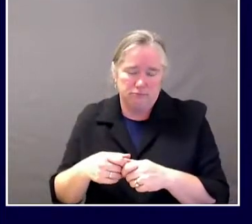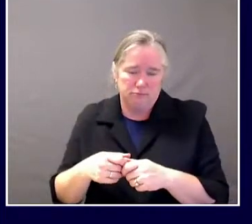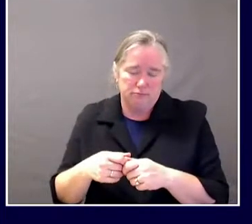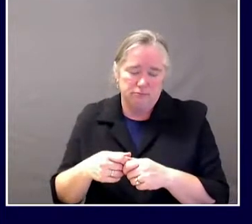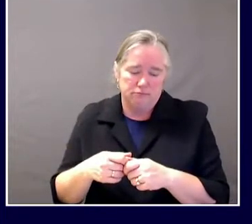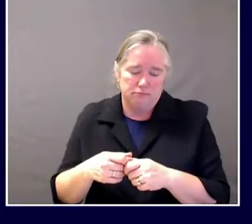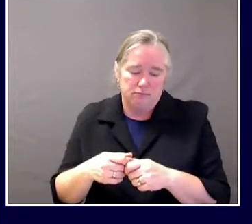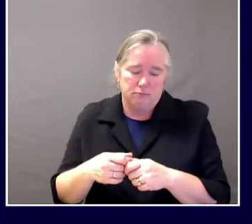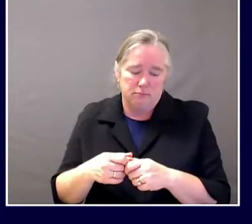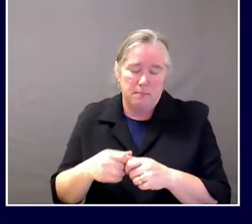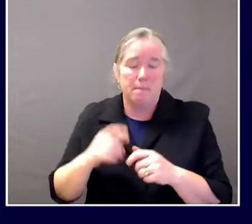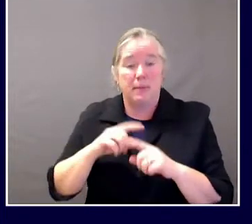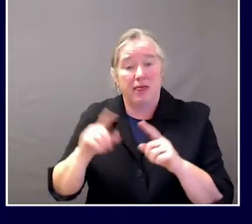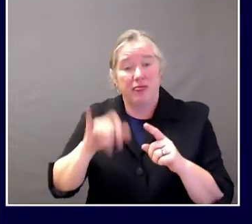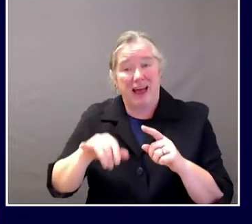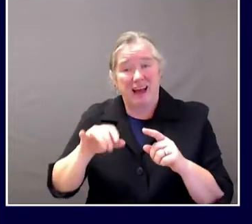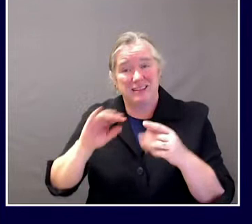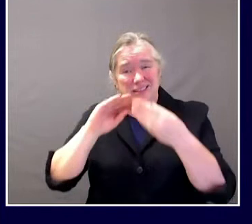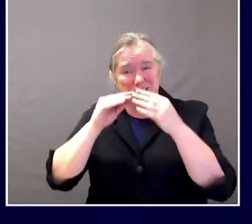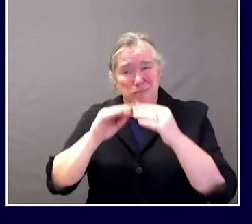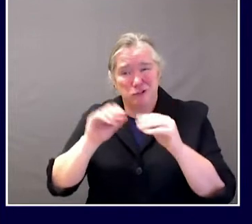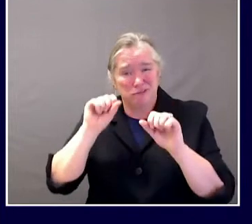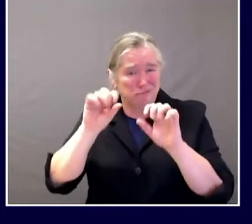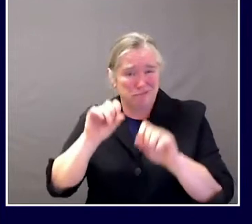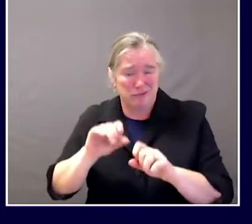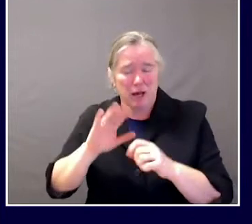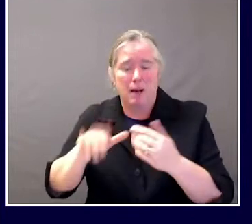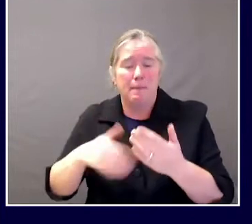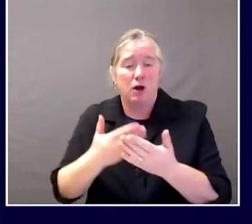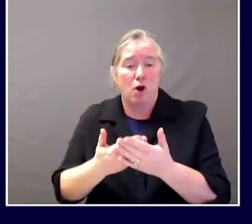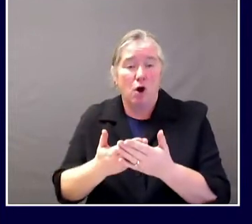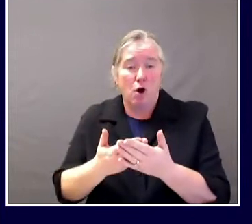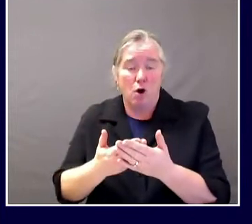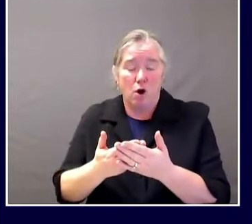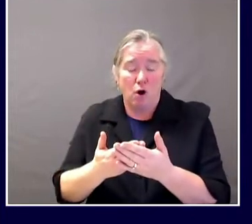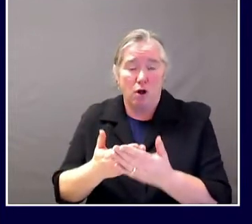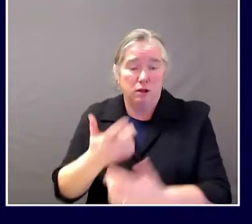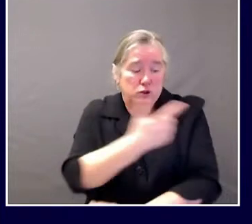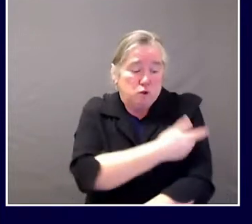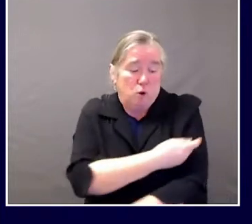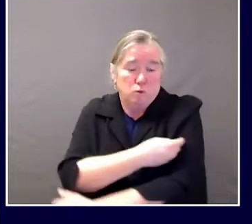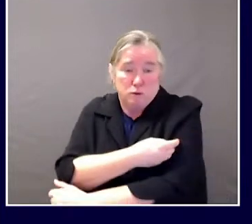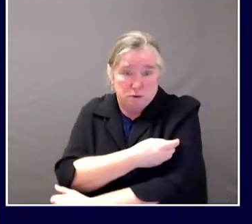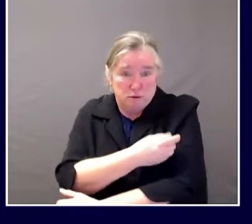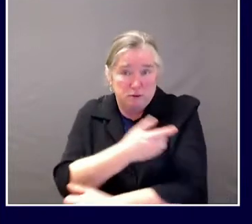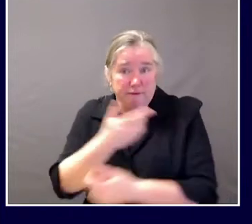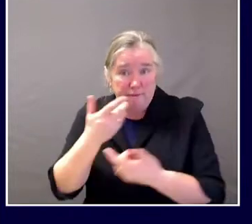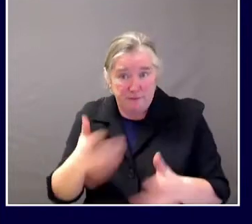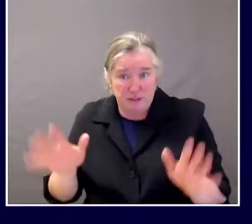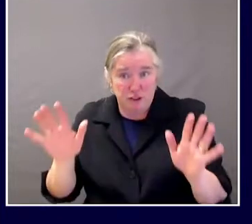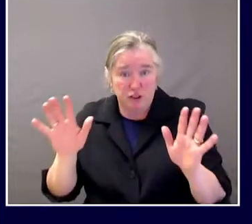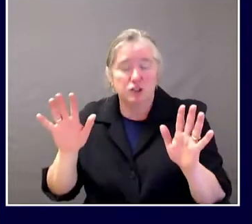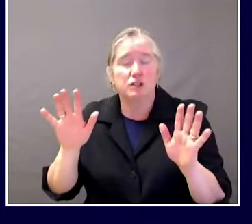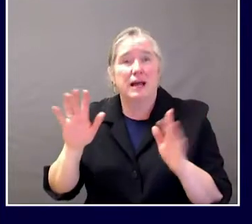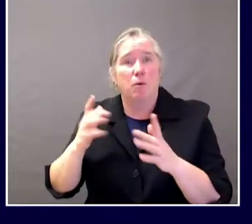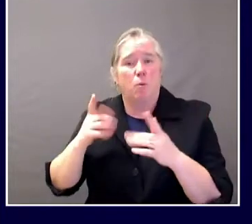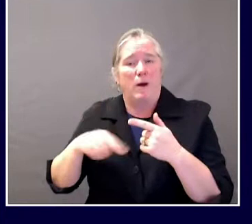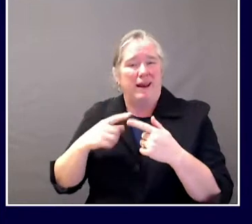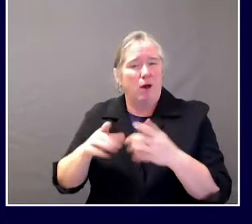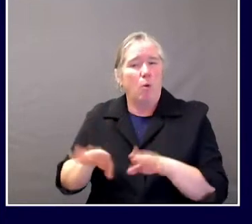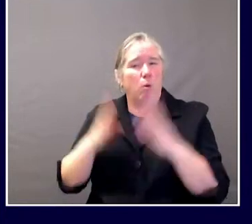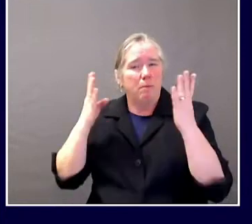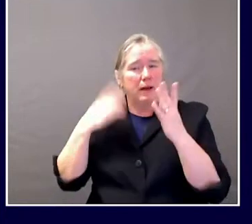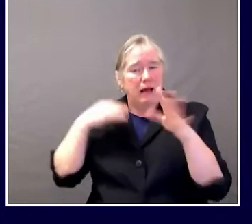I provide of all doses administered at the top of the briefing, that is inclusive of everything reported to us